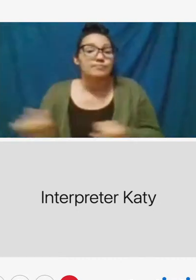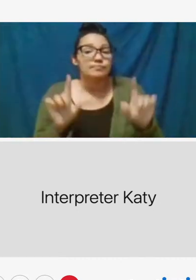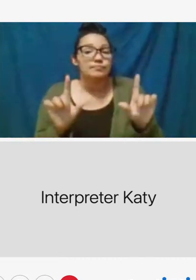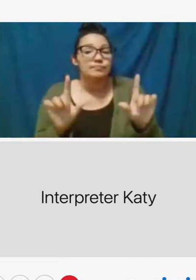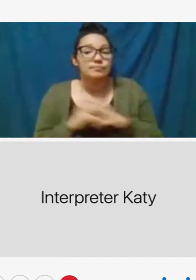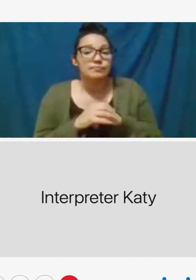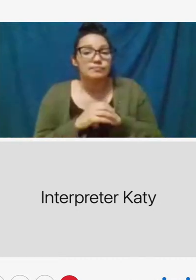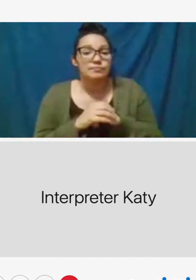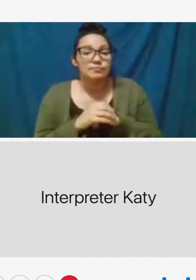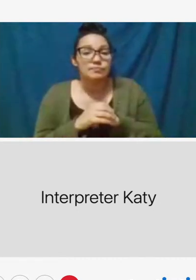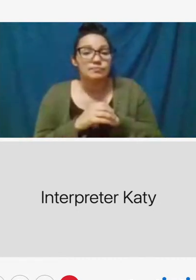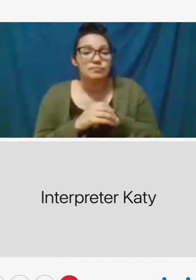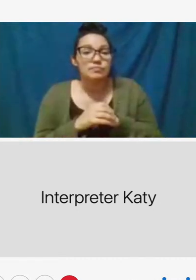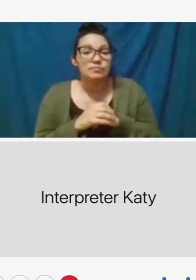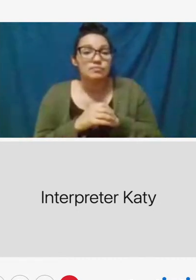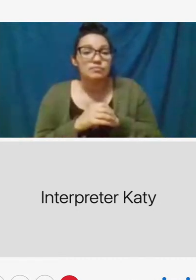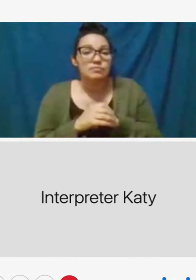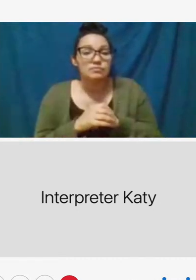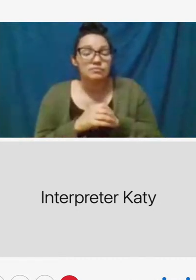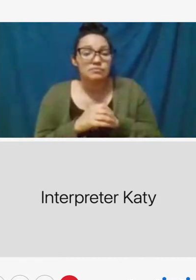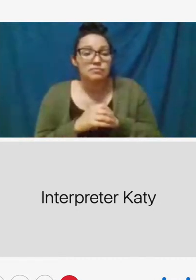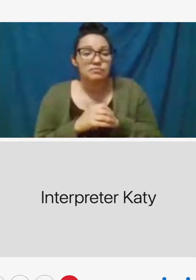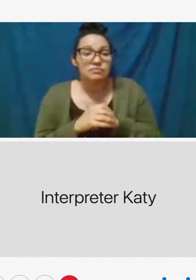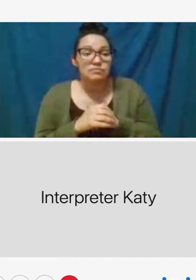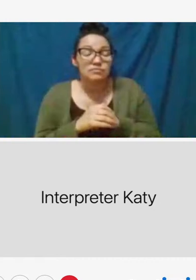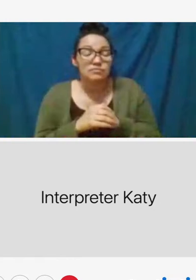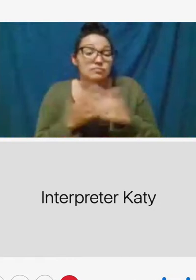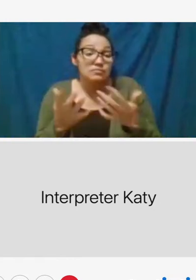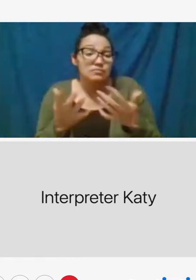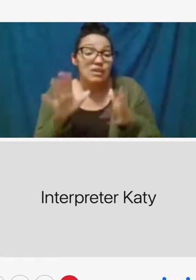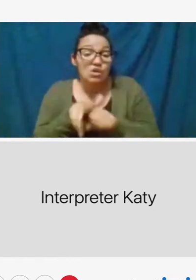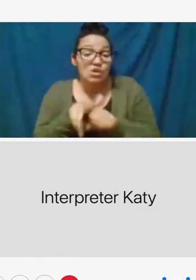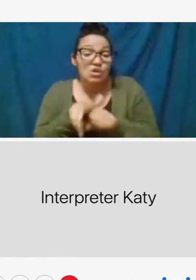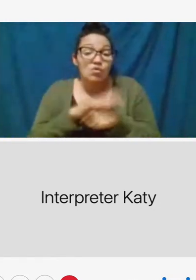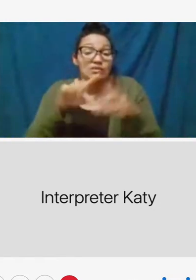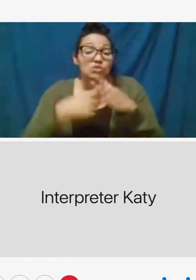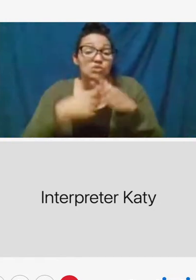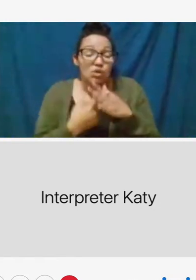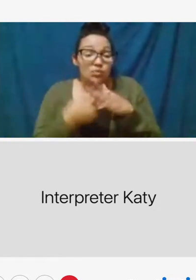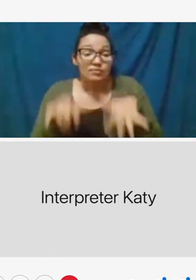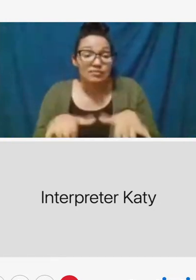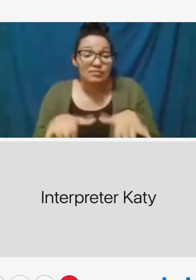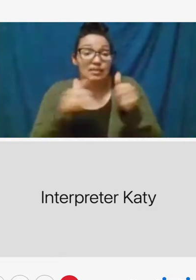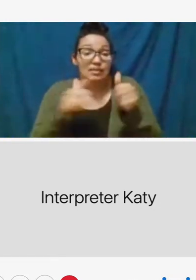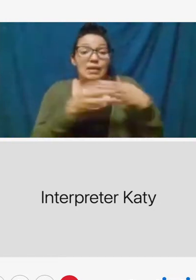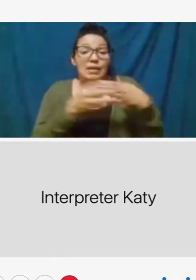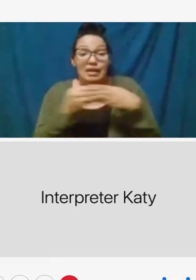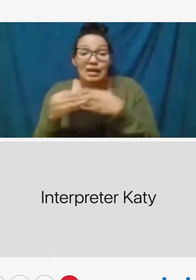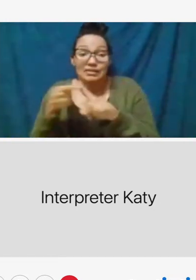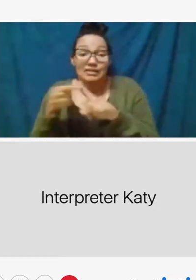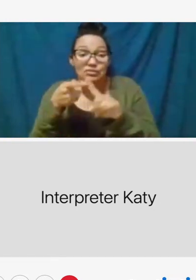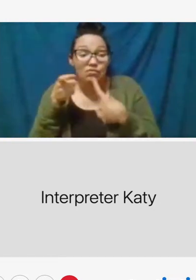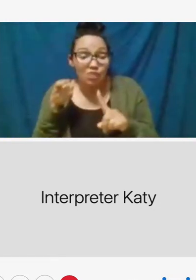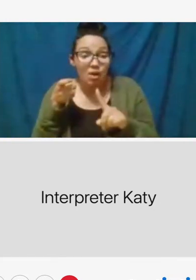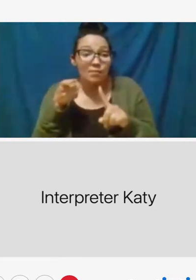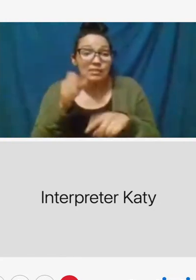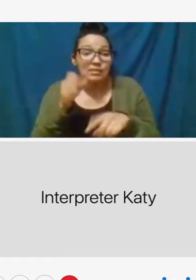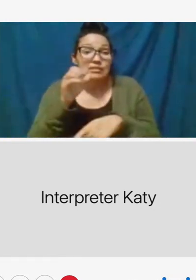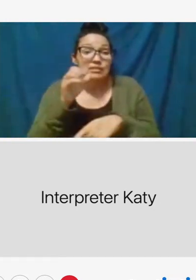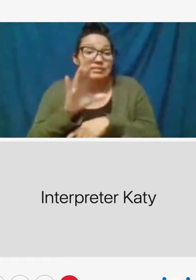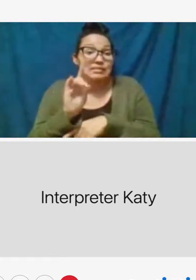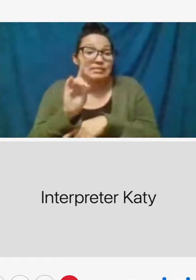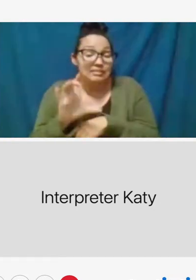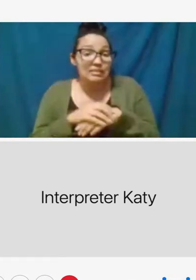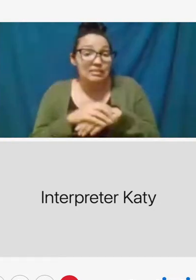so as we since Co started we've taken our guidance from the California Department of Public Health the focus in